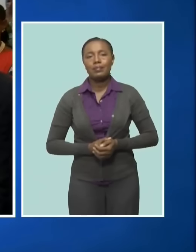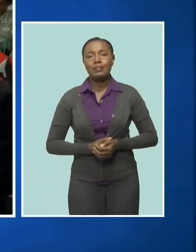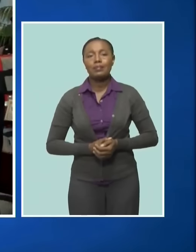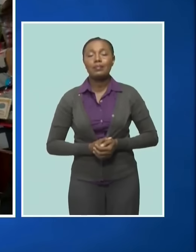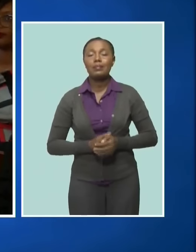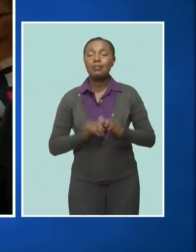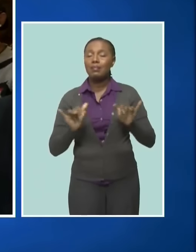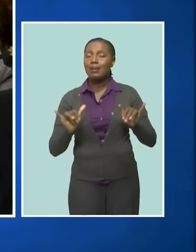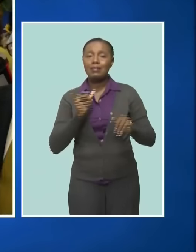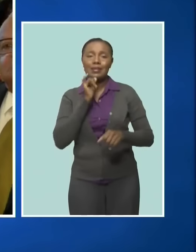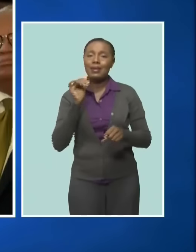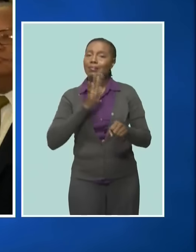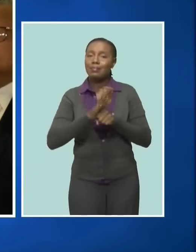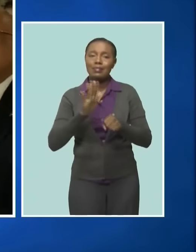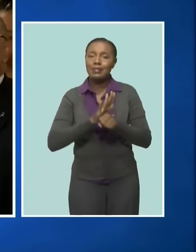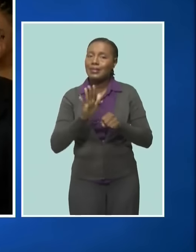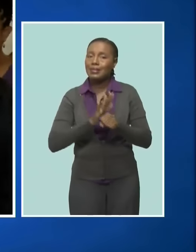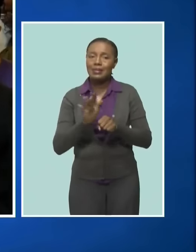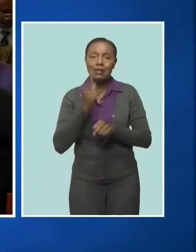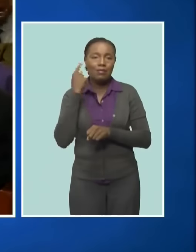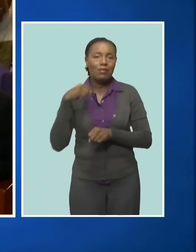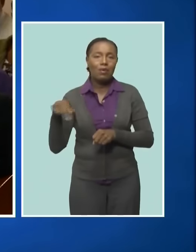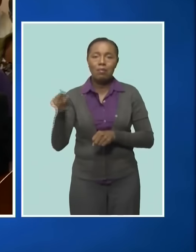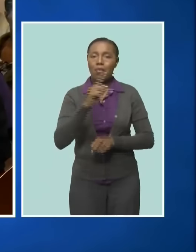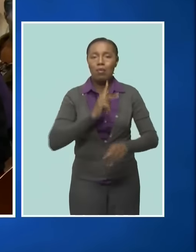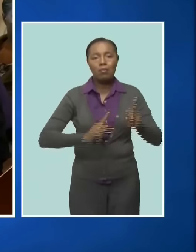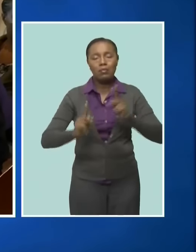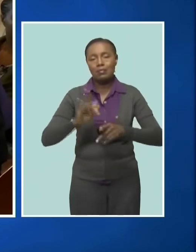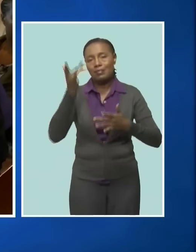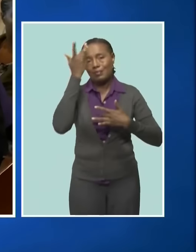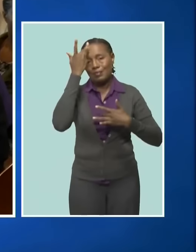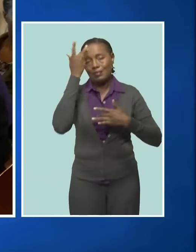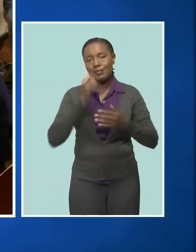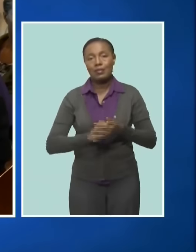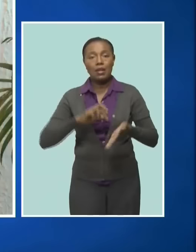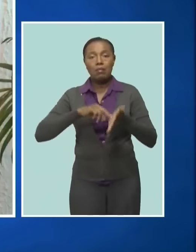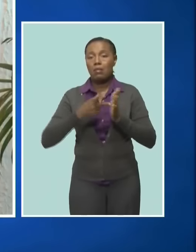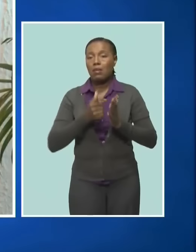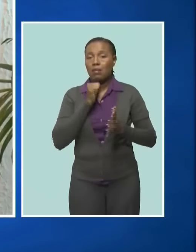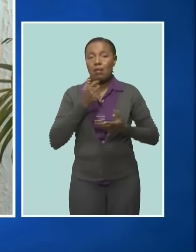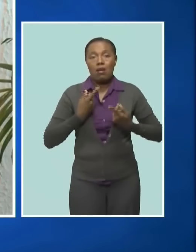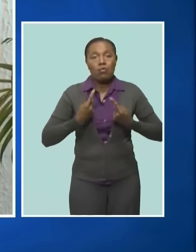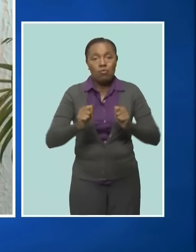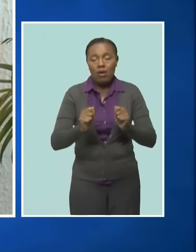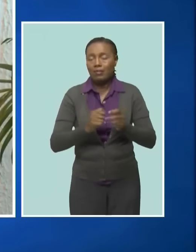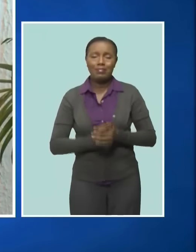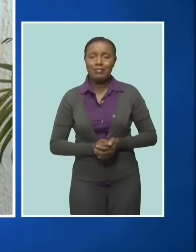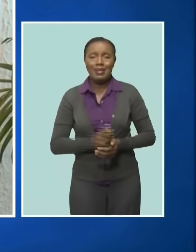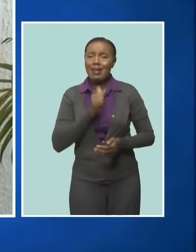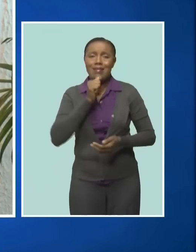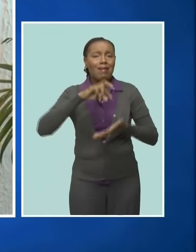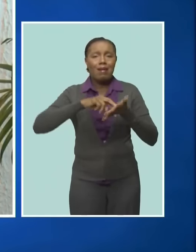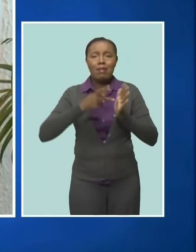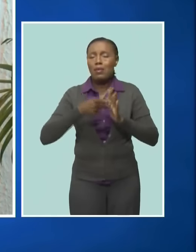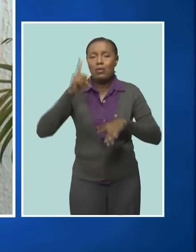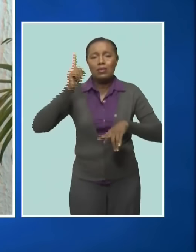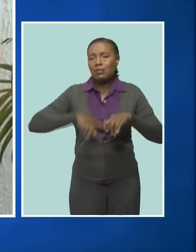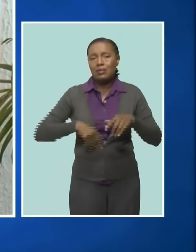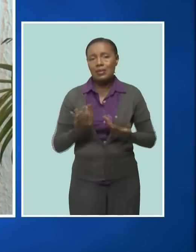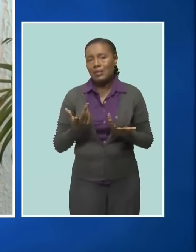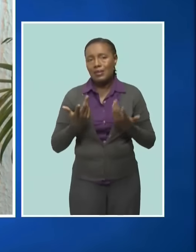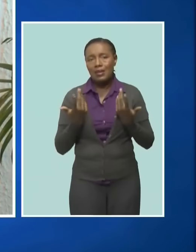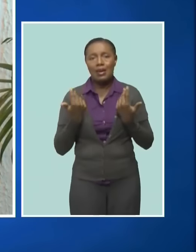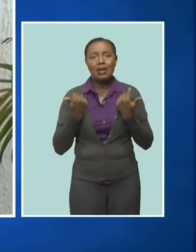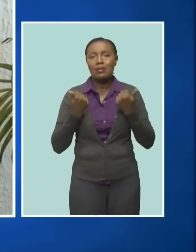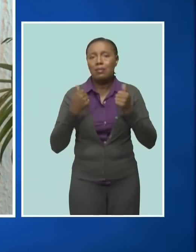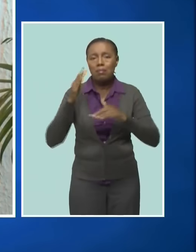but there will never be enough resources. That doesn't mean that we should not try. That doesn't mean that we should not build. That